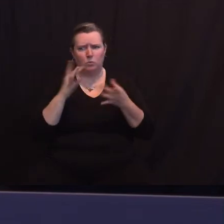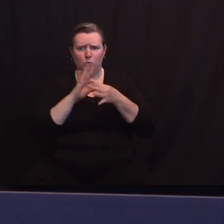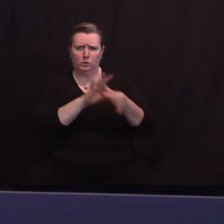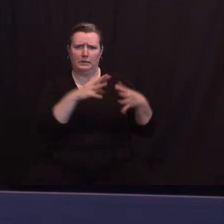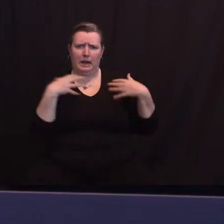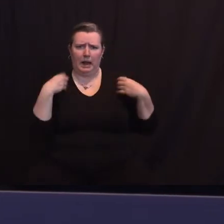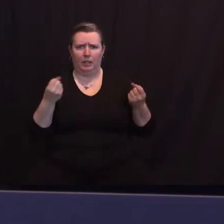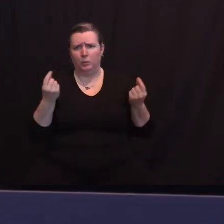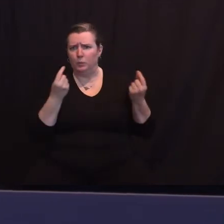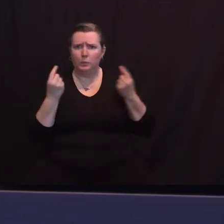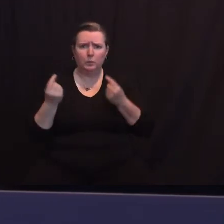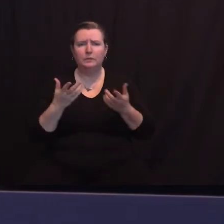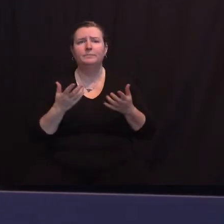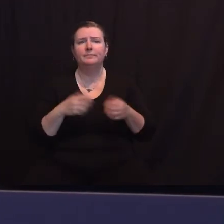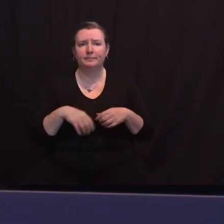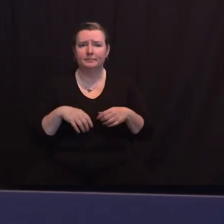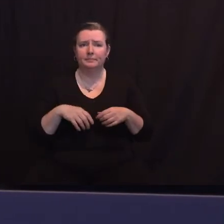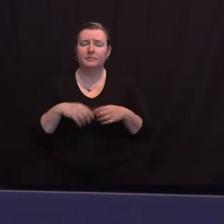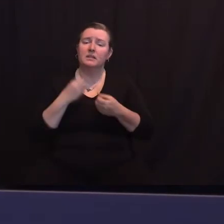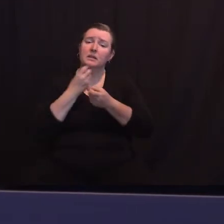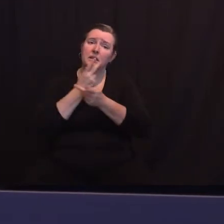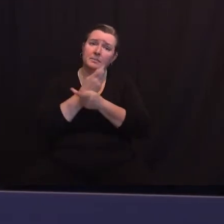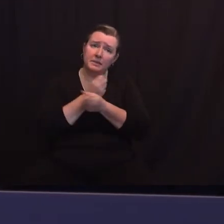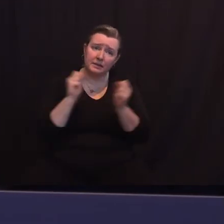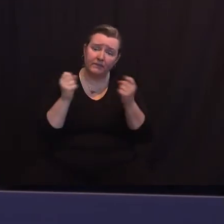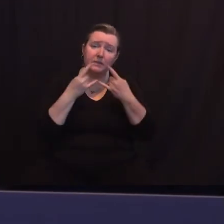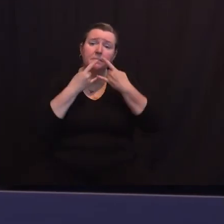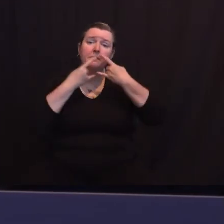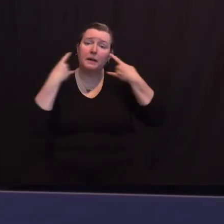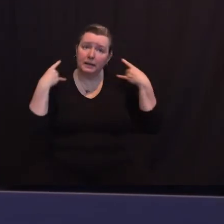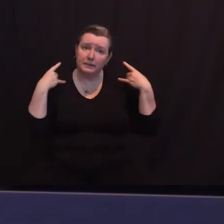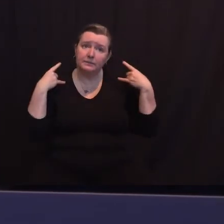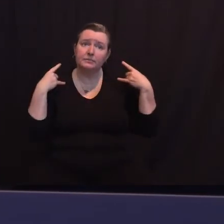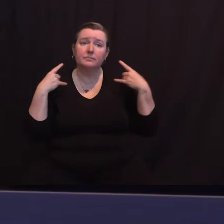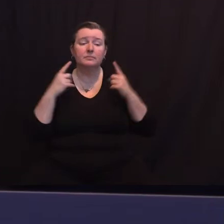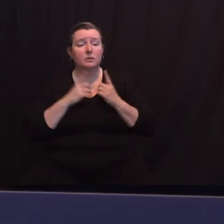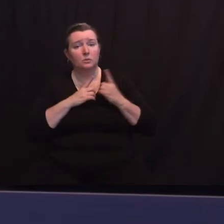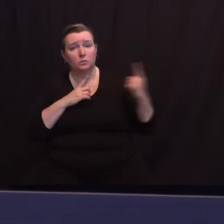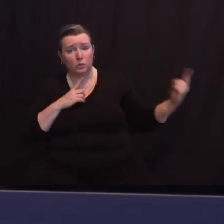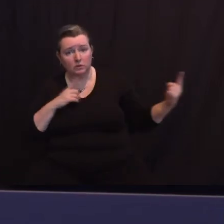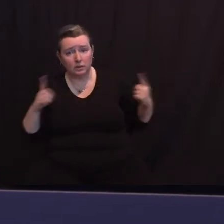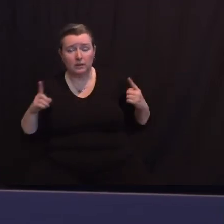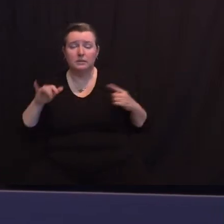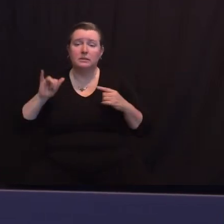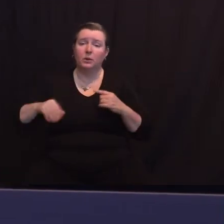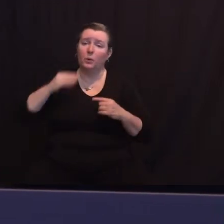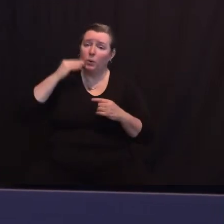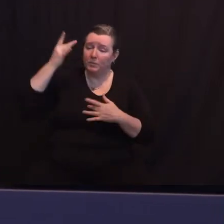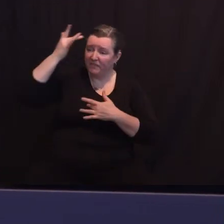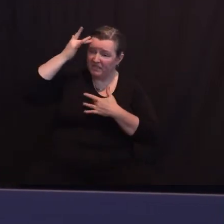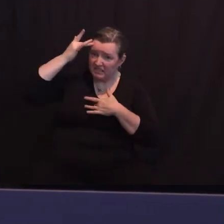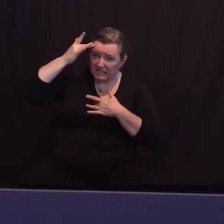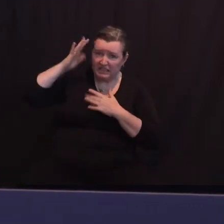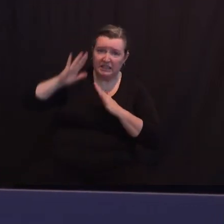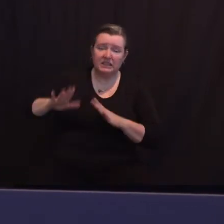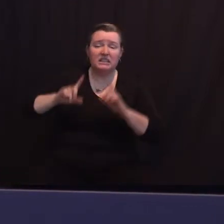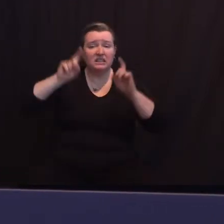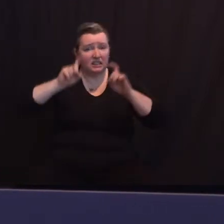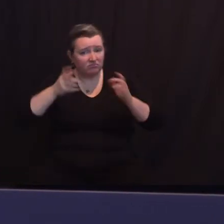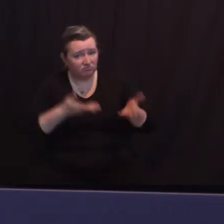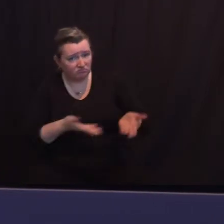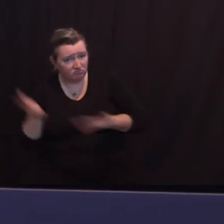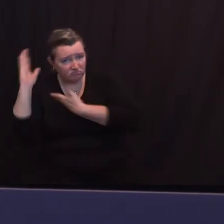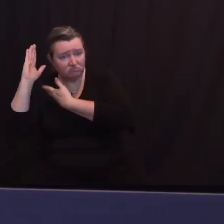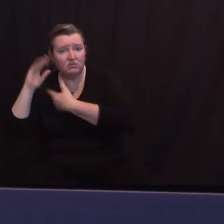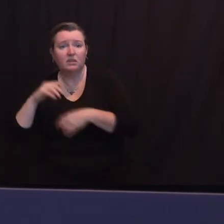to mask up, socially distance, stay home when you're sick, get tested, and remember, for each of us, for all of us,